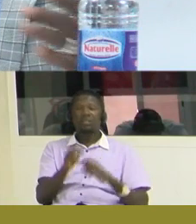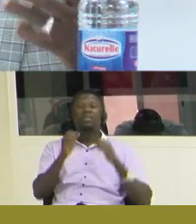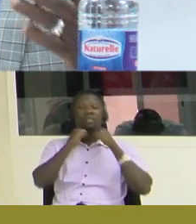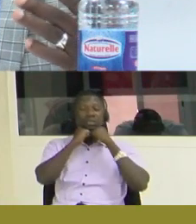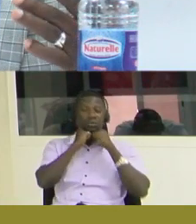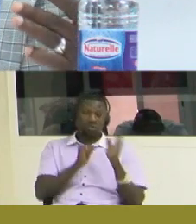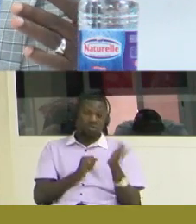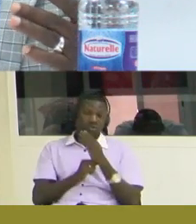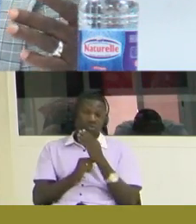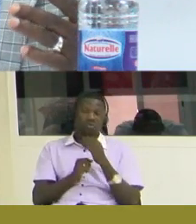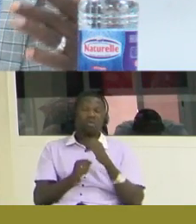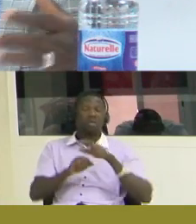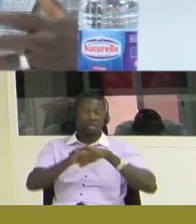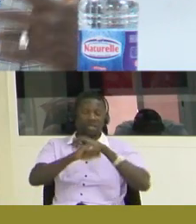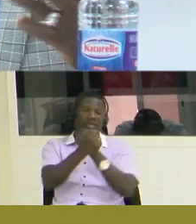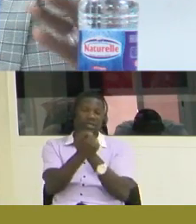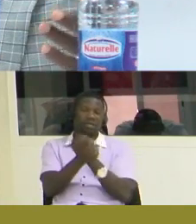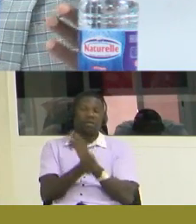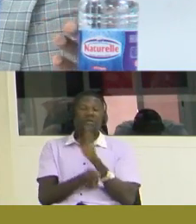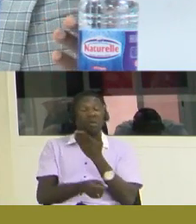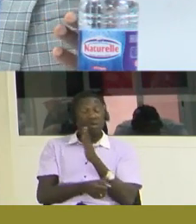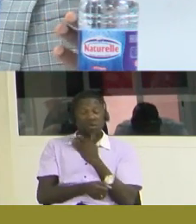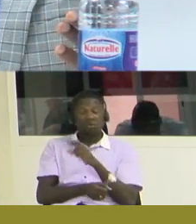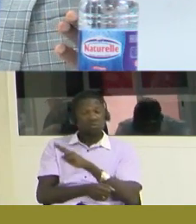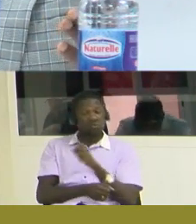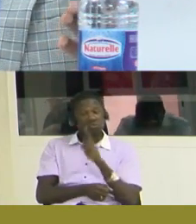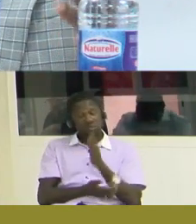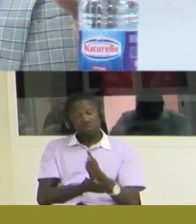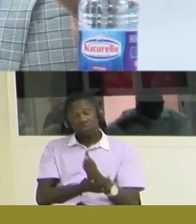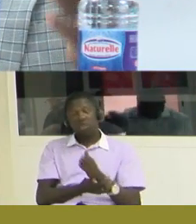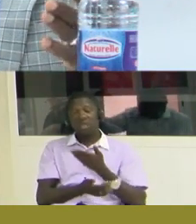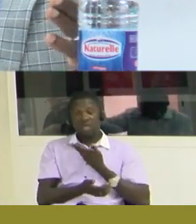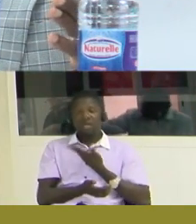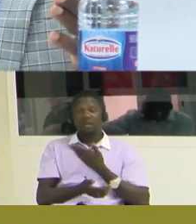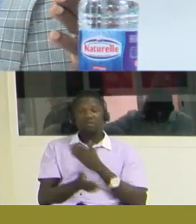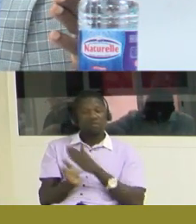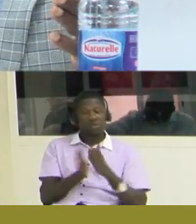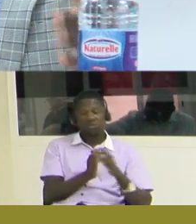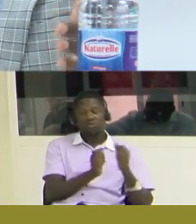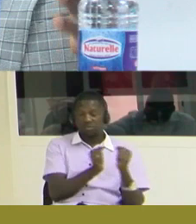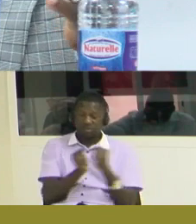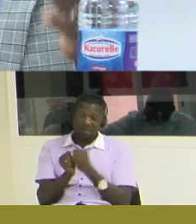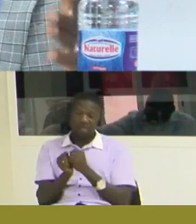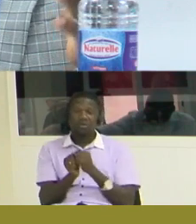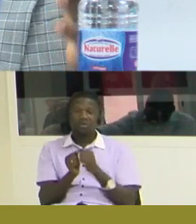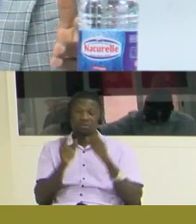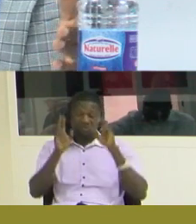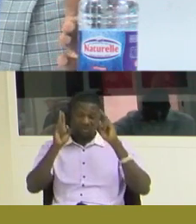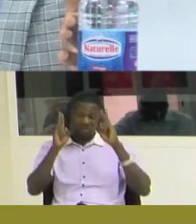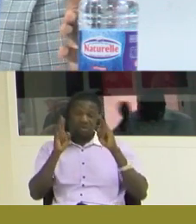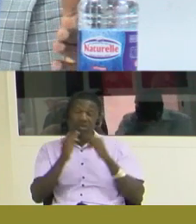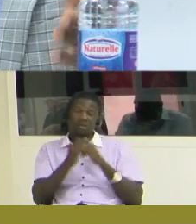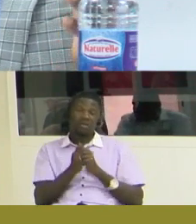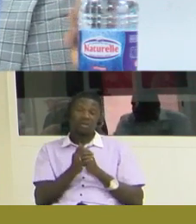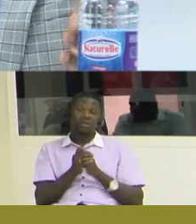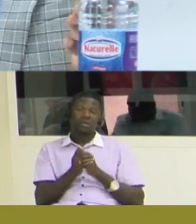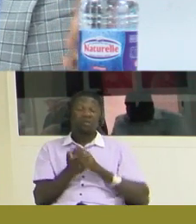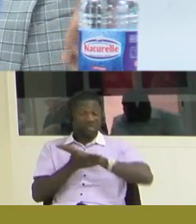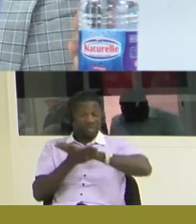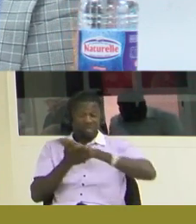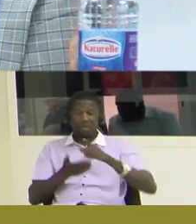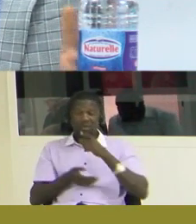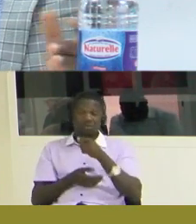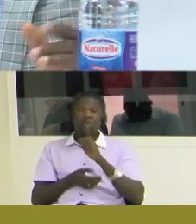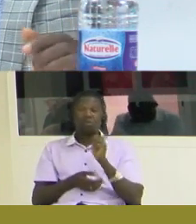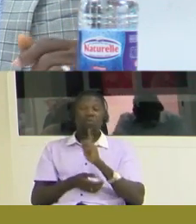not he had a plan to make a coup d'etat it was clear to you that what Jamie told you was far